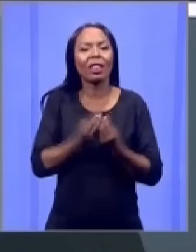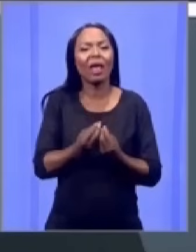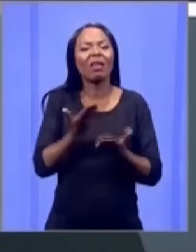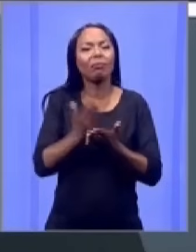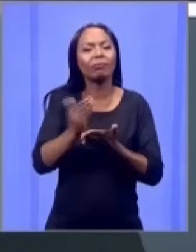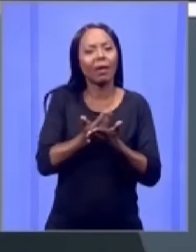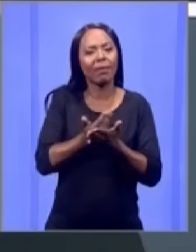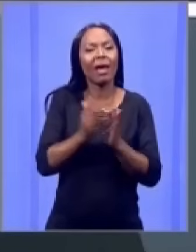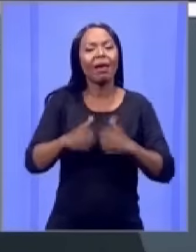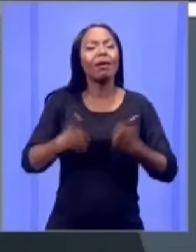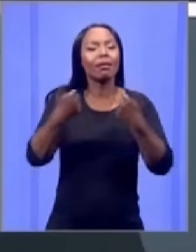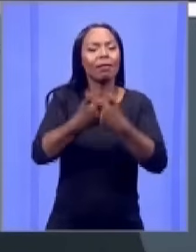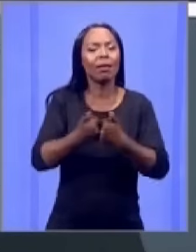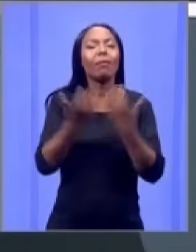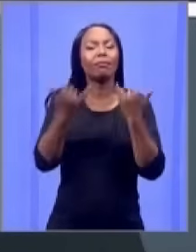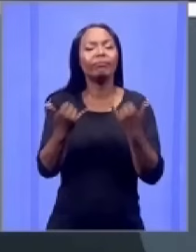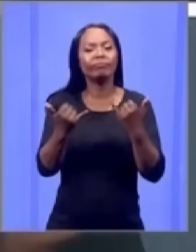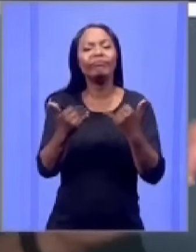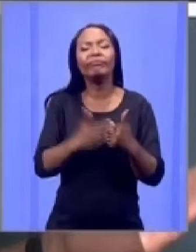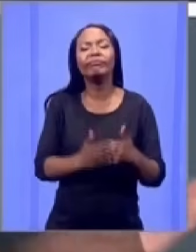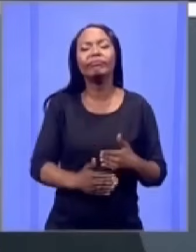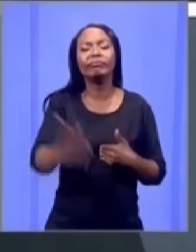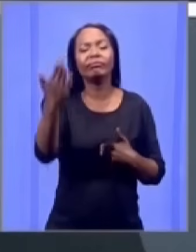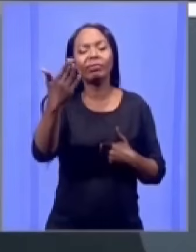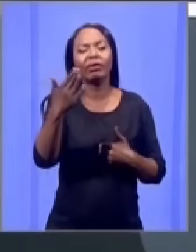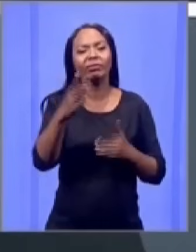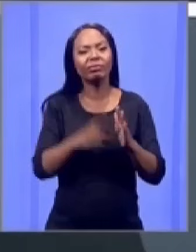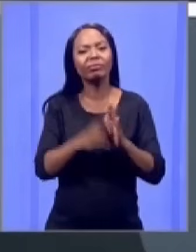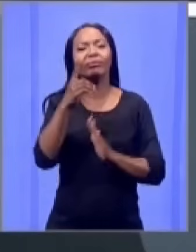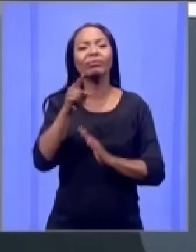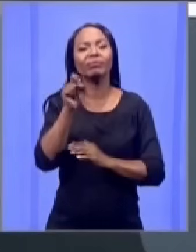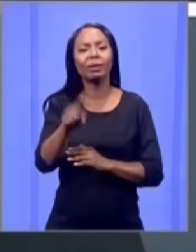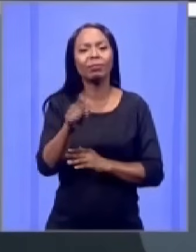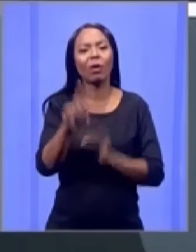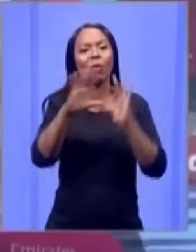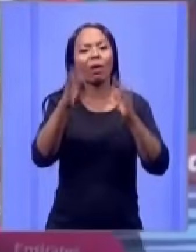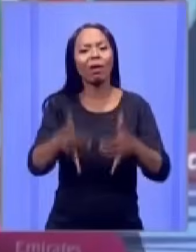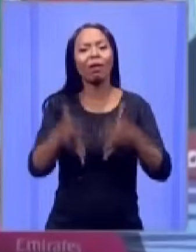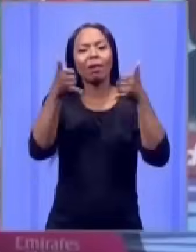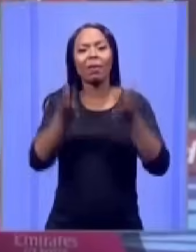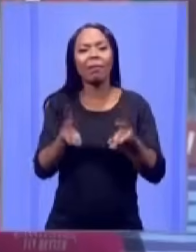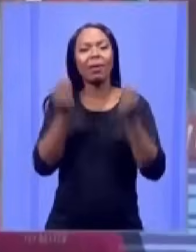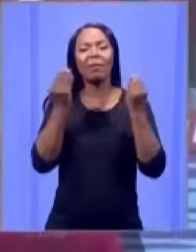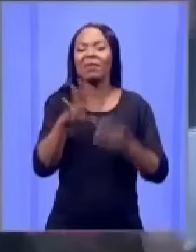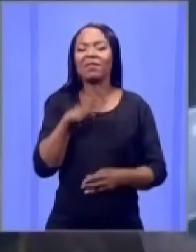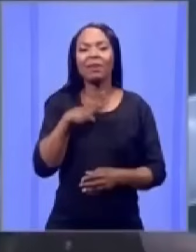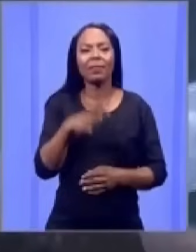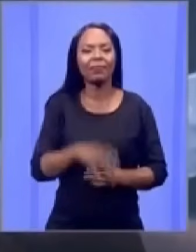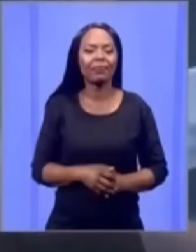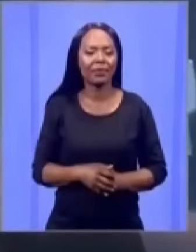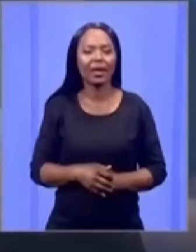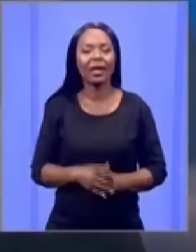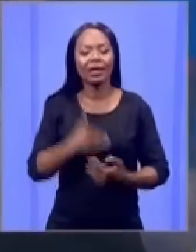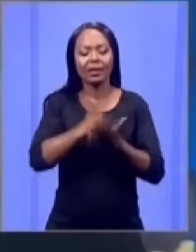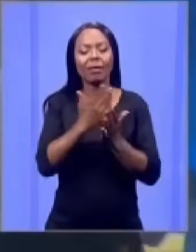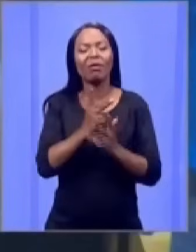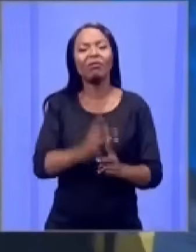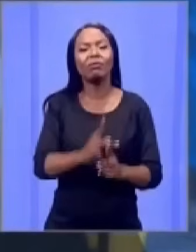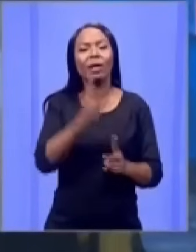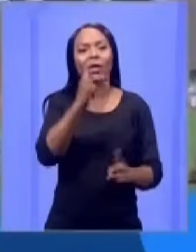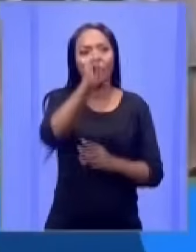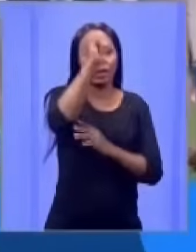it further up from where it is now, where it has been, is a World Cup trophy. Di-semifinale tsa pele di tla ba pakeng